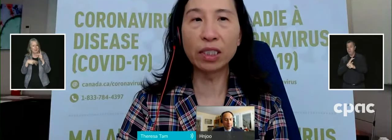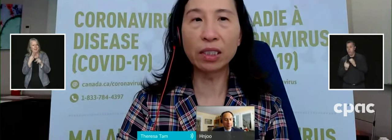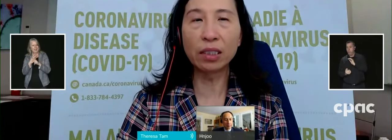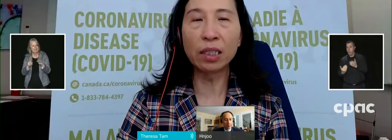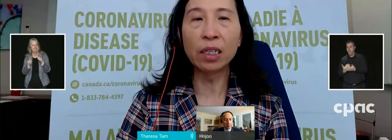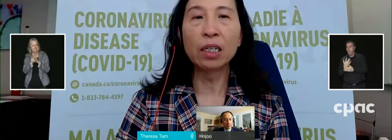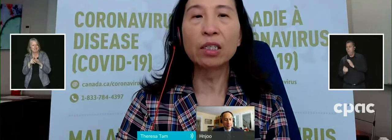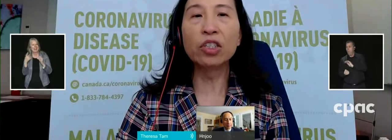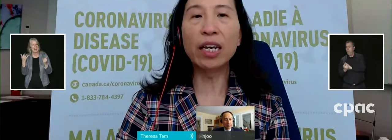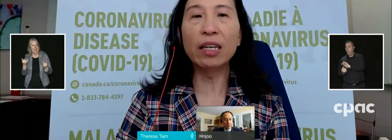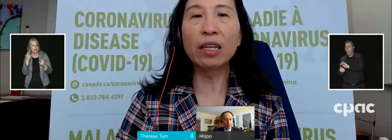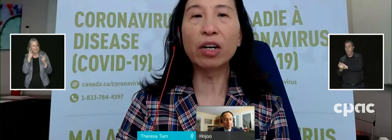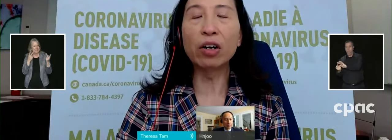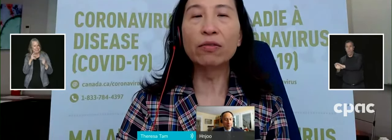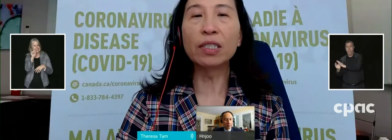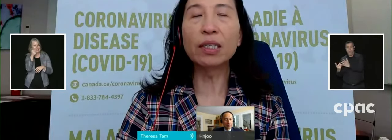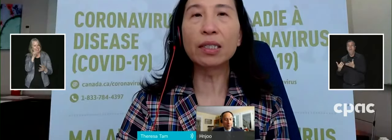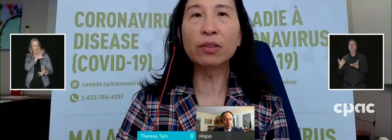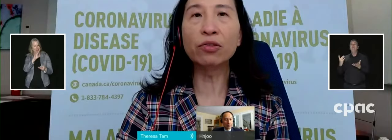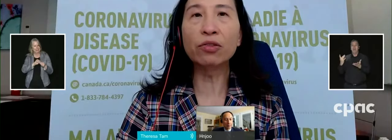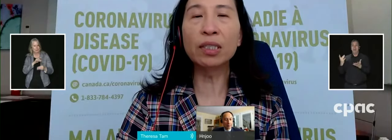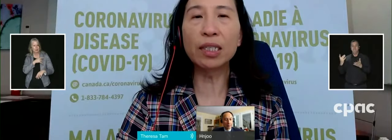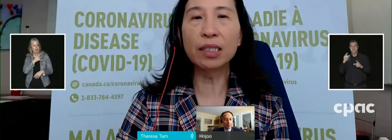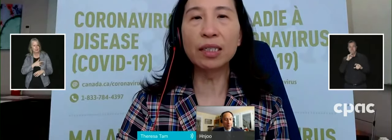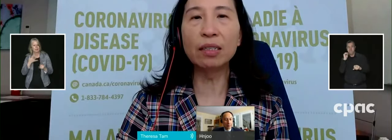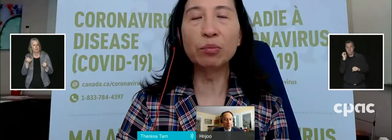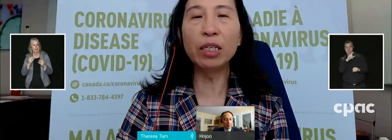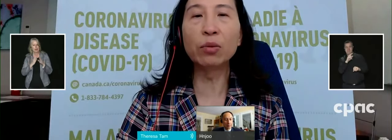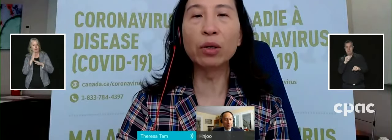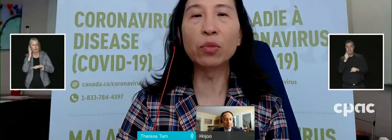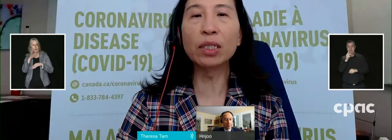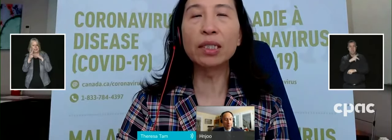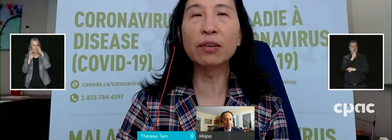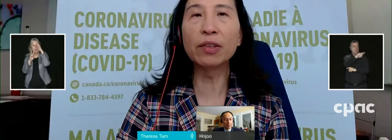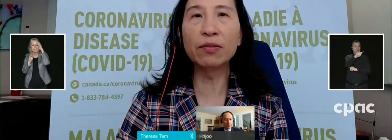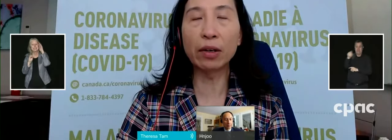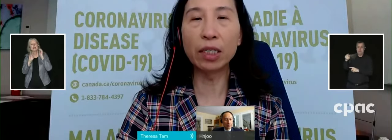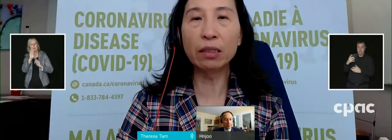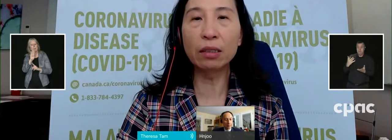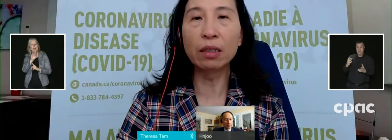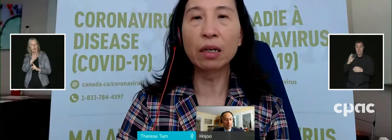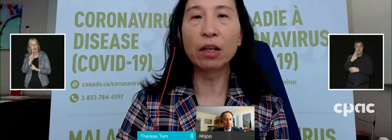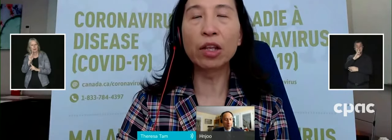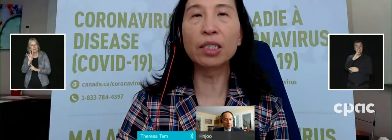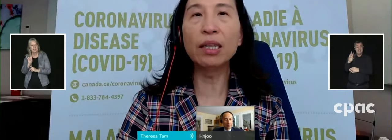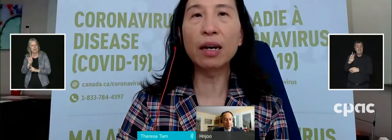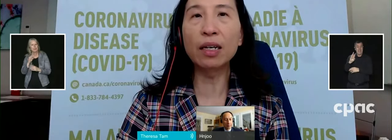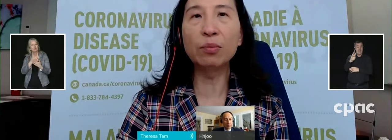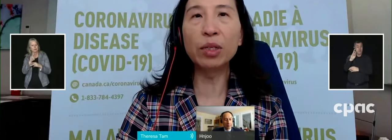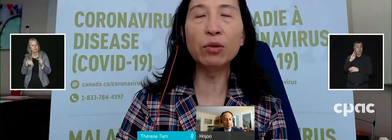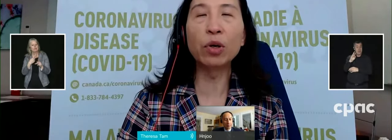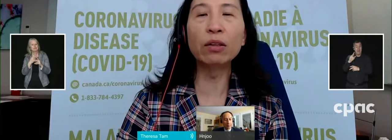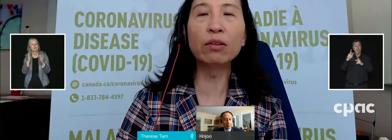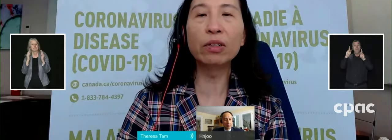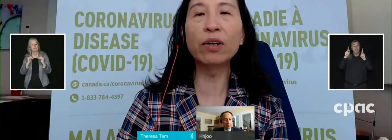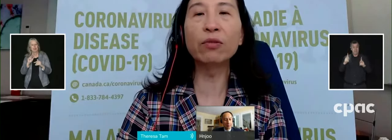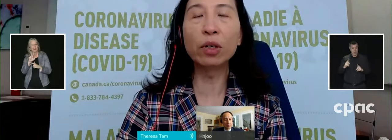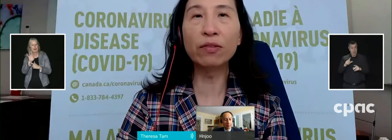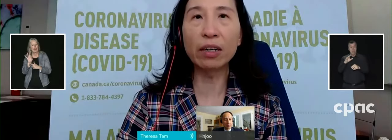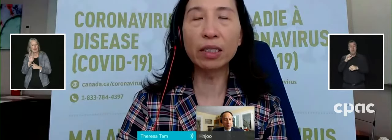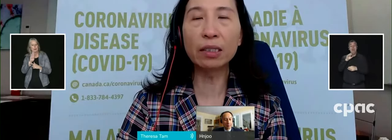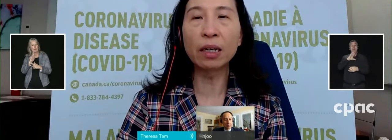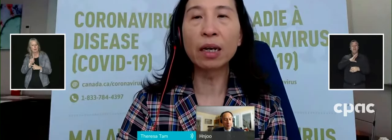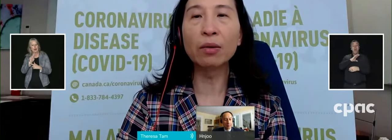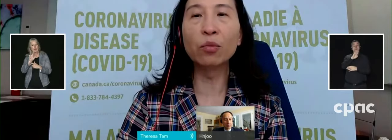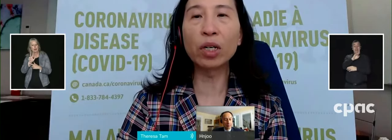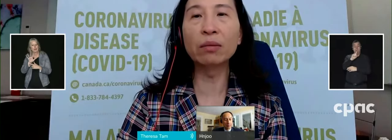10 provinces. To date, there are over 660 B117 variants, 39